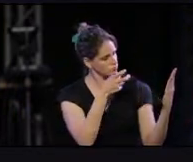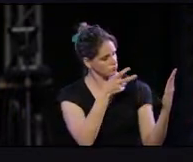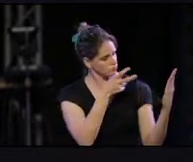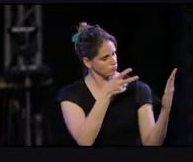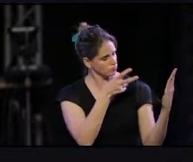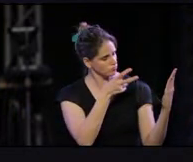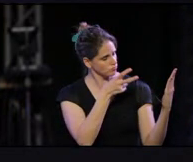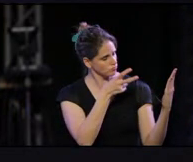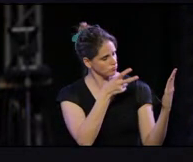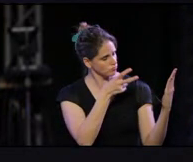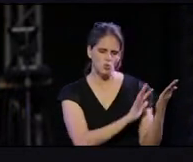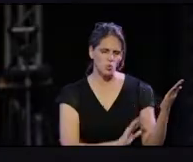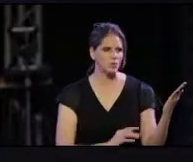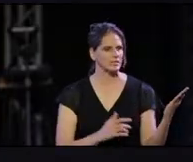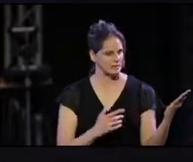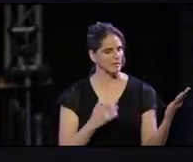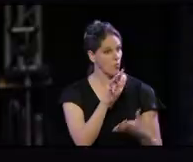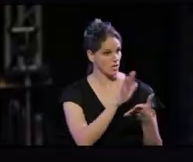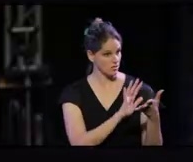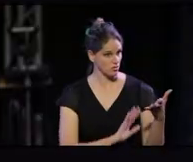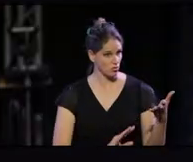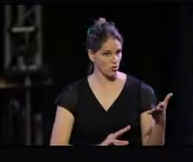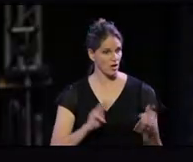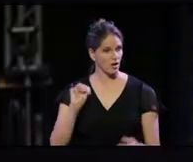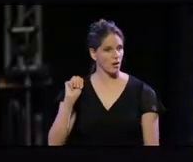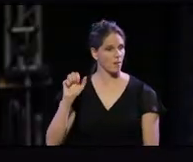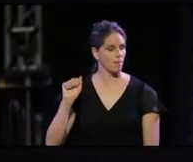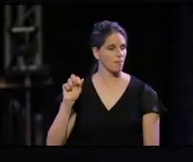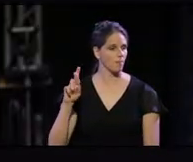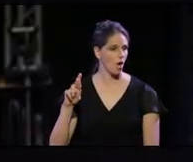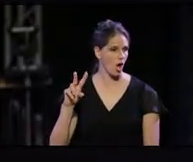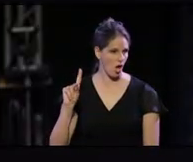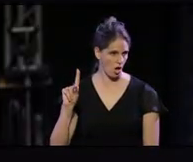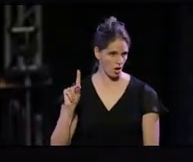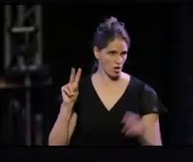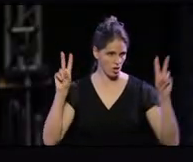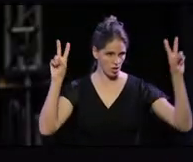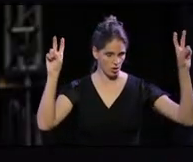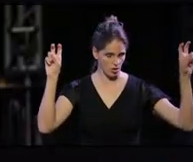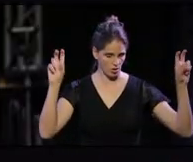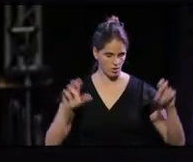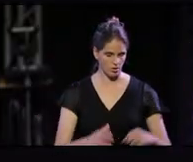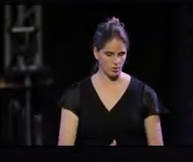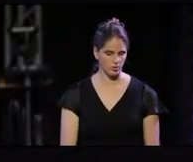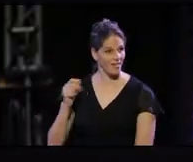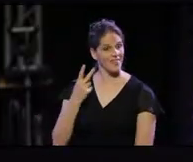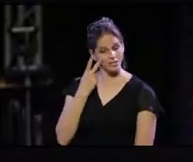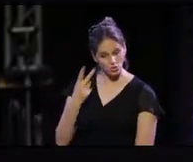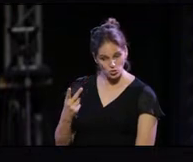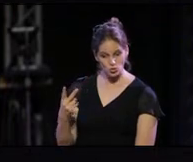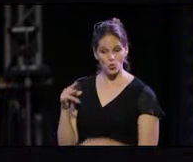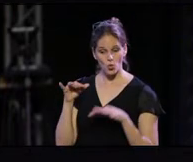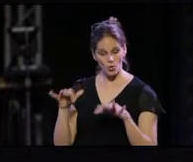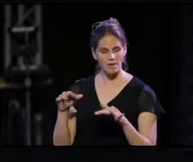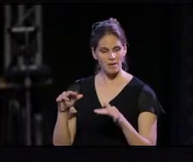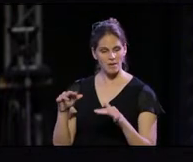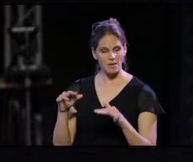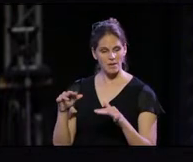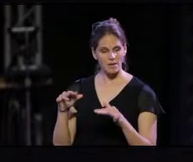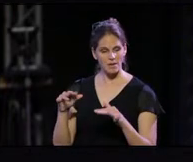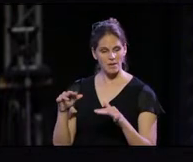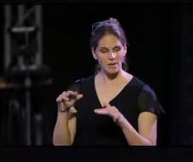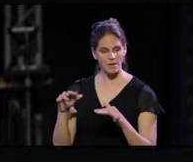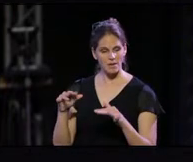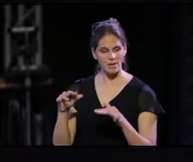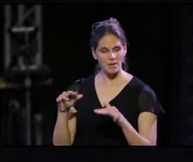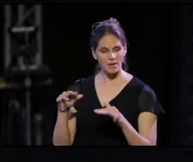Confusing. You can see. Quotes it. Now remember I said that these people knew they lived in a house